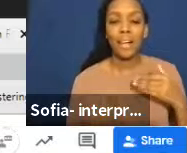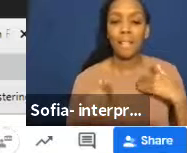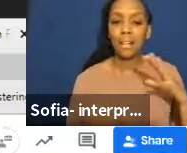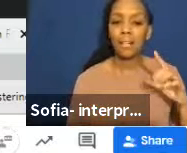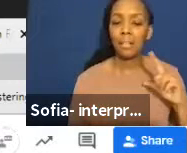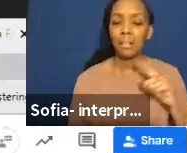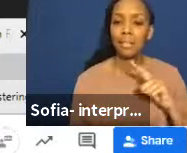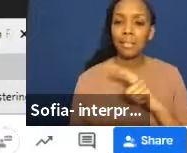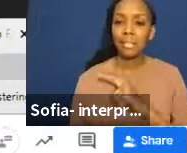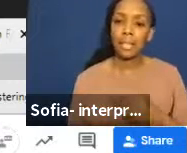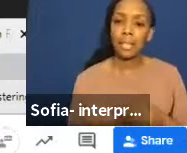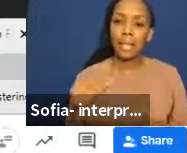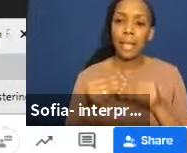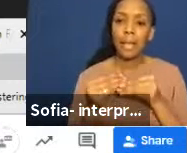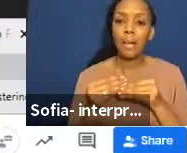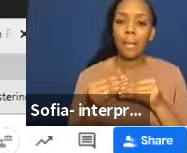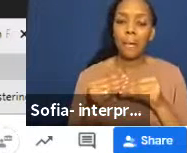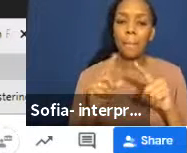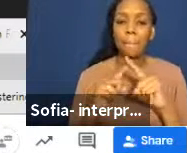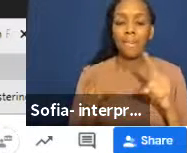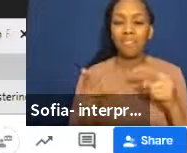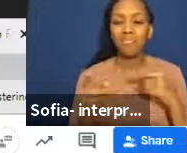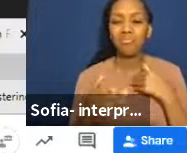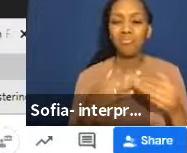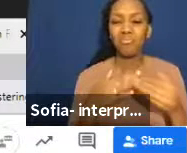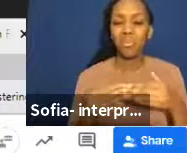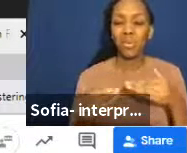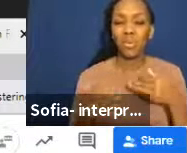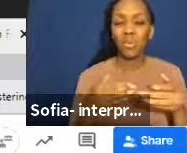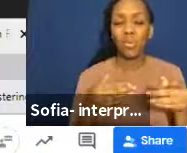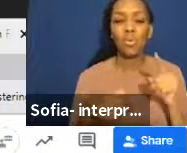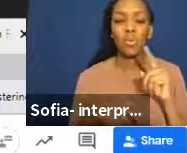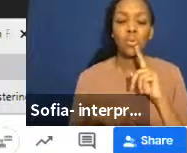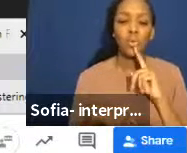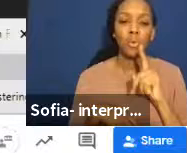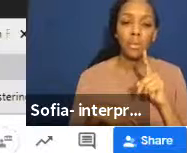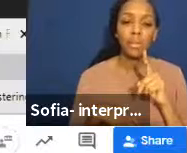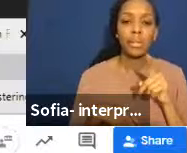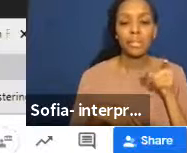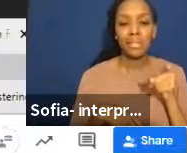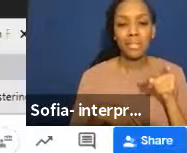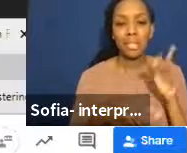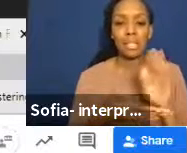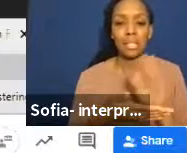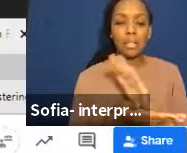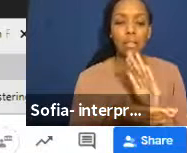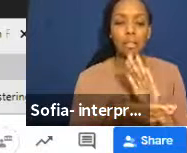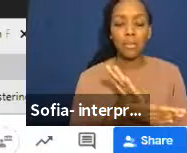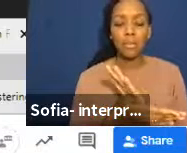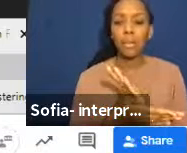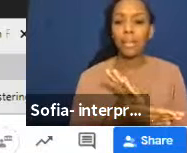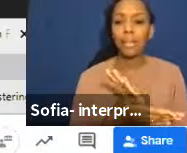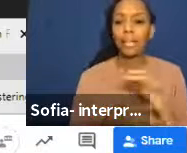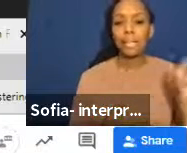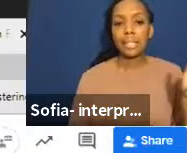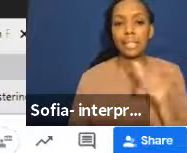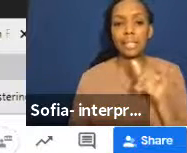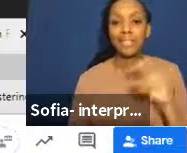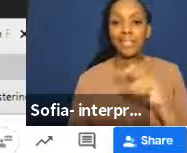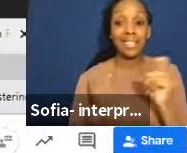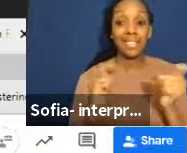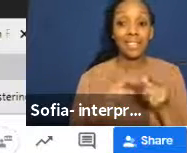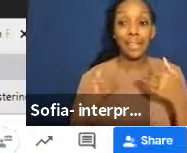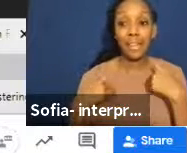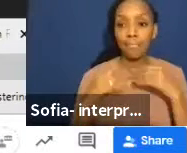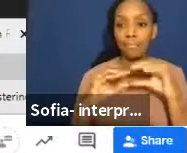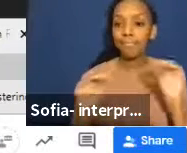with it, but that really doesn't really matter. It's really the template. Everything is basically the same. I haven't made any changes